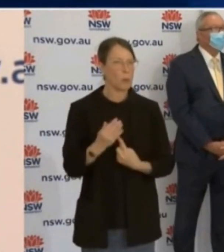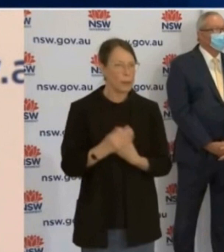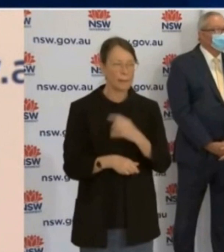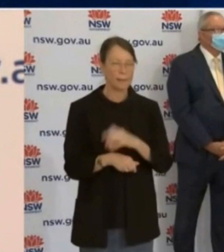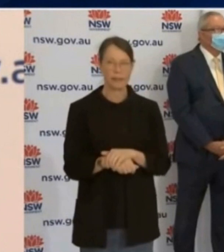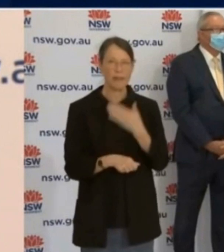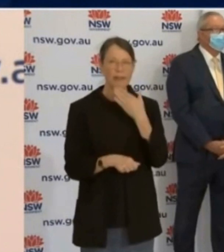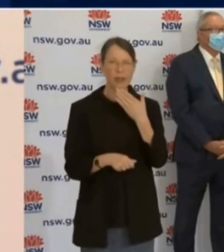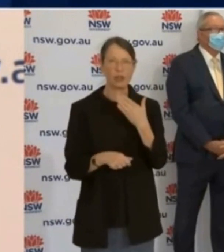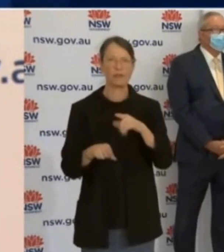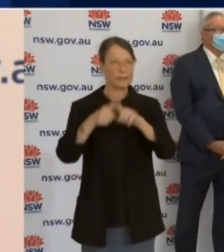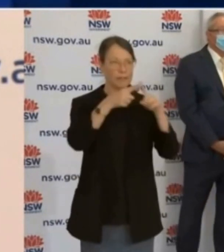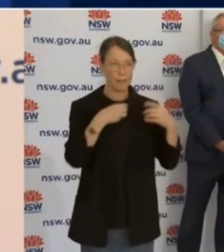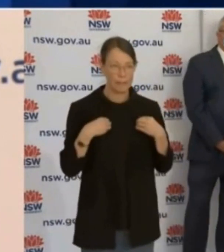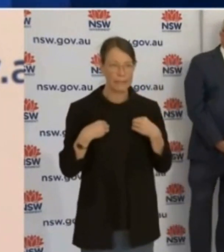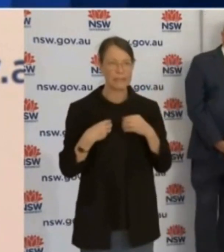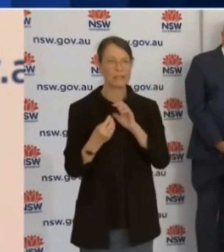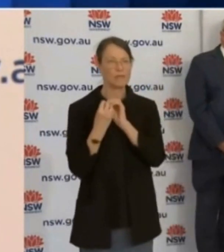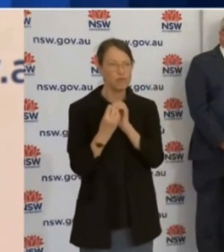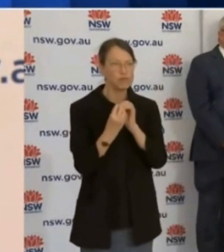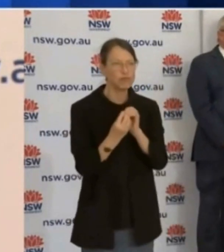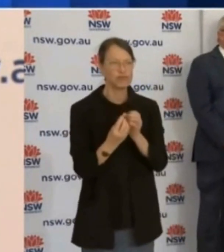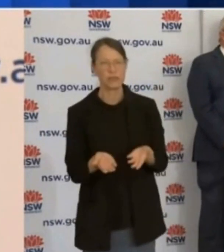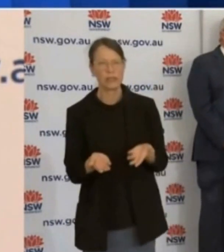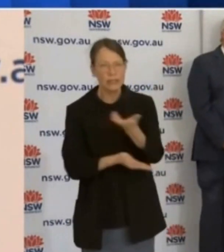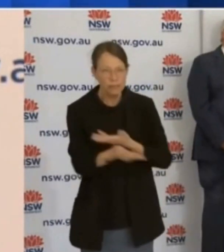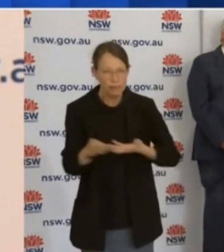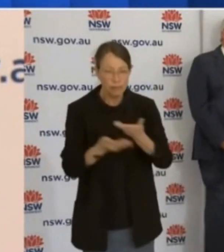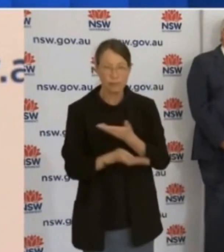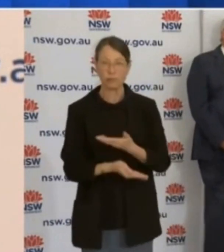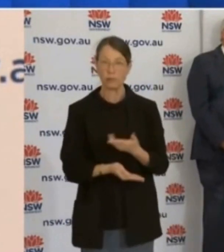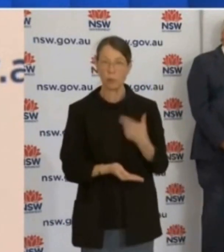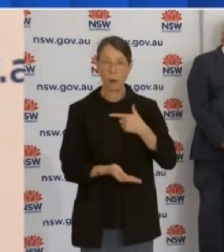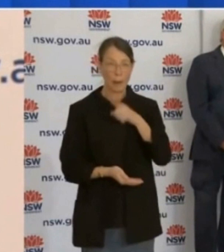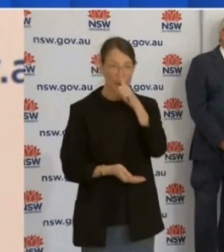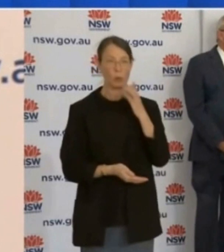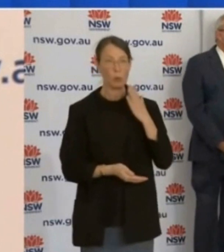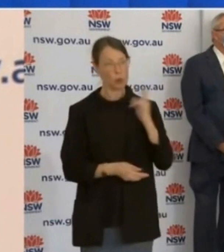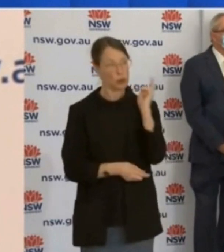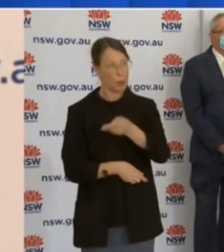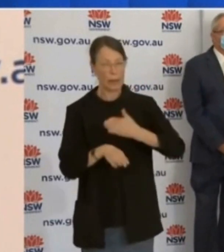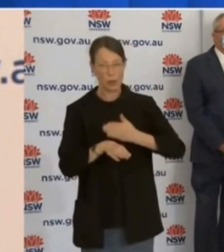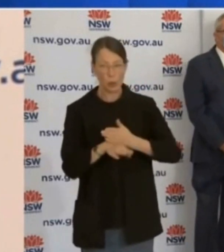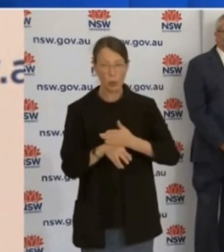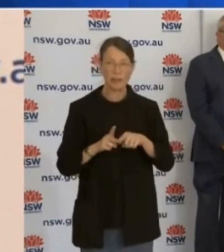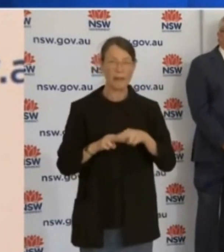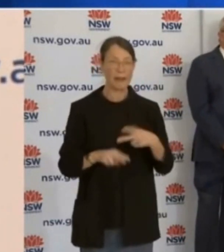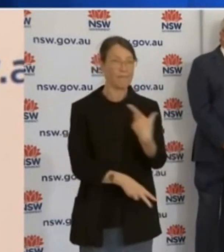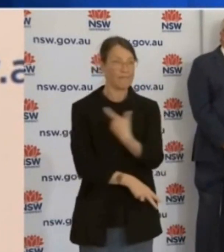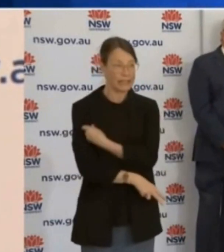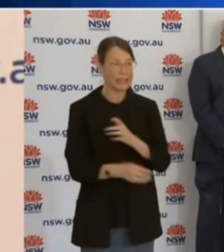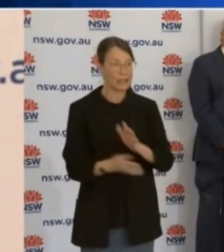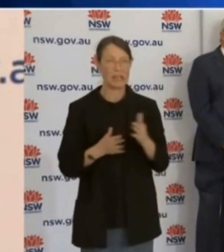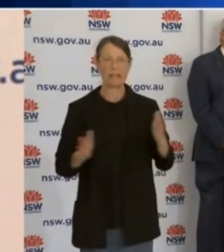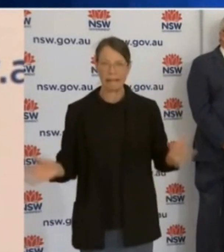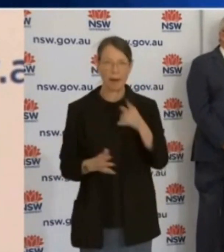so collaboratively and so constructively. And clearly, people do want to get back to work. And if vaccination's an incentive for them and their employer